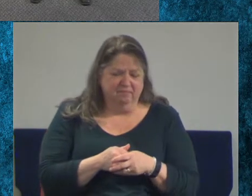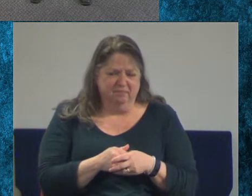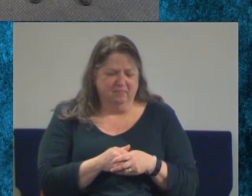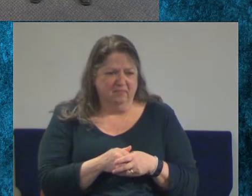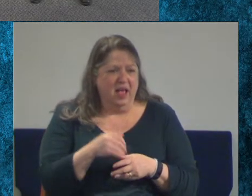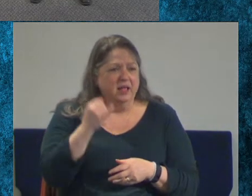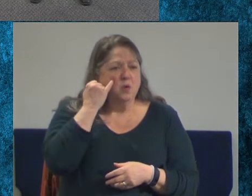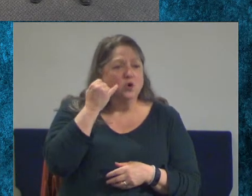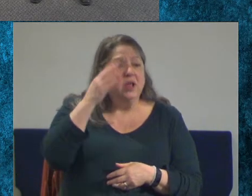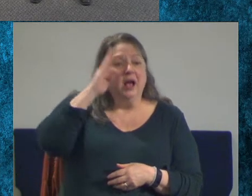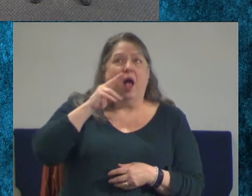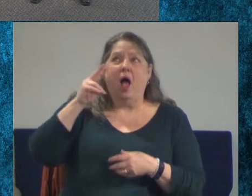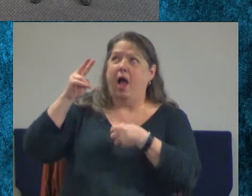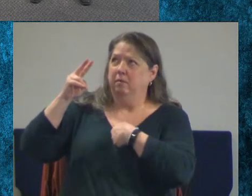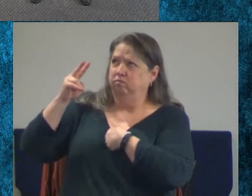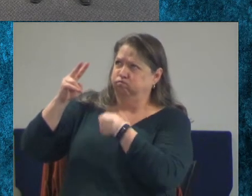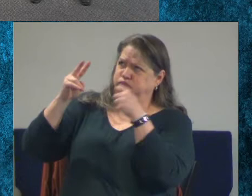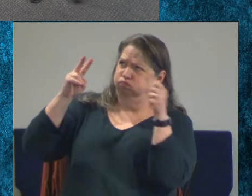us, saints,